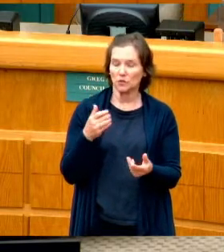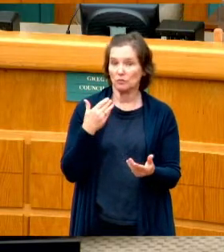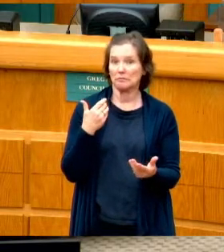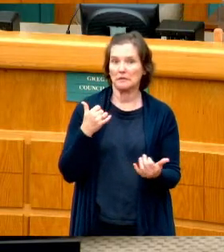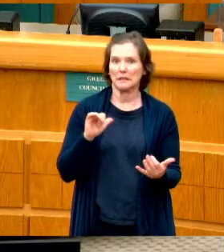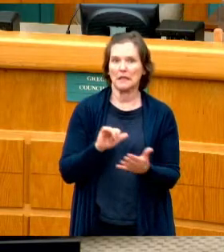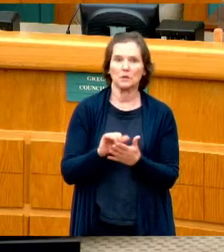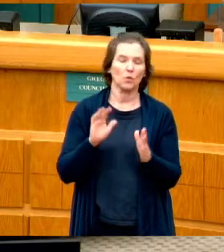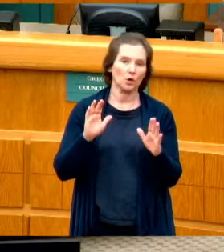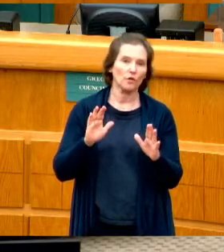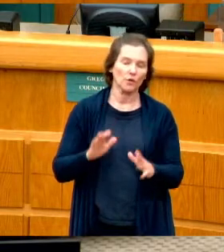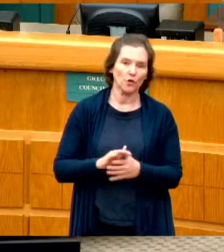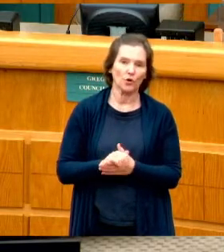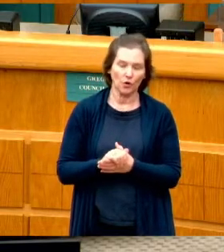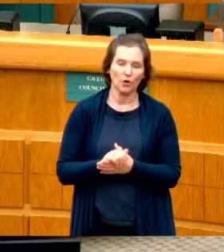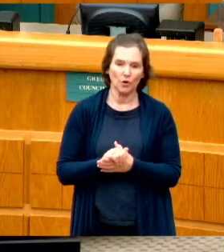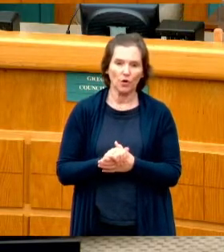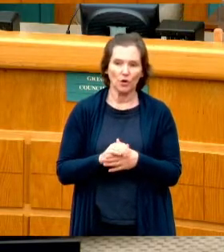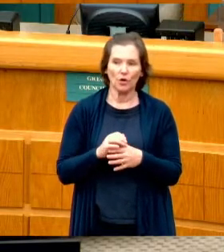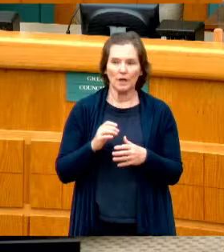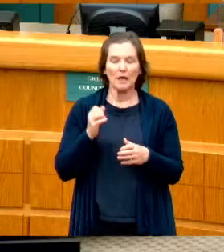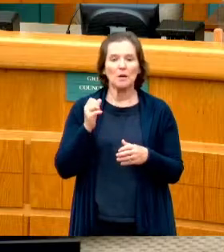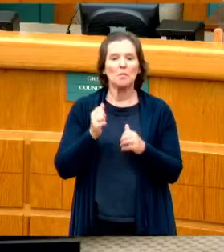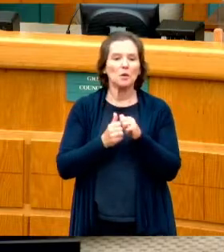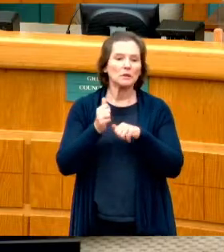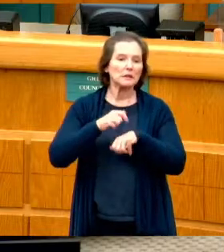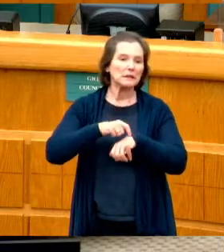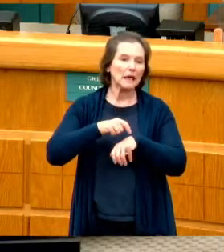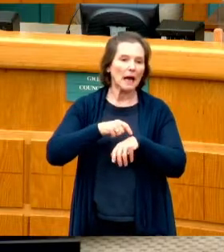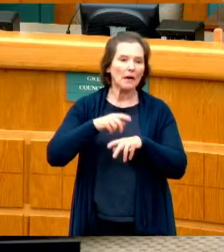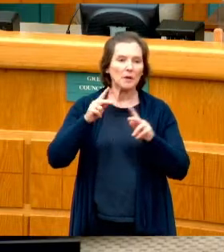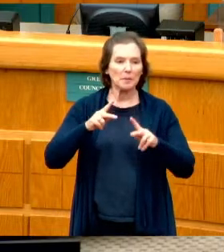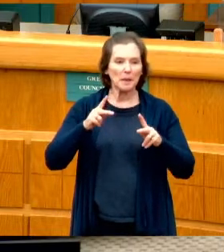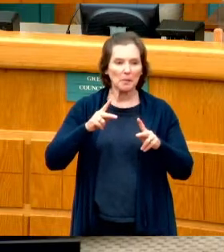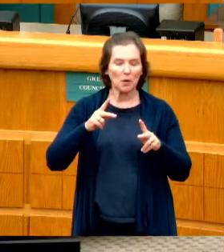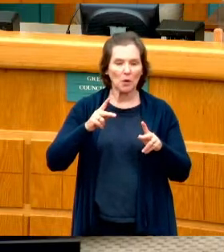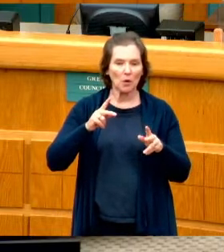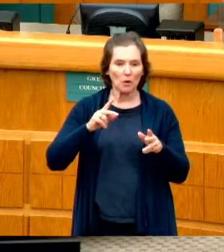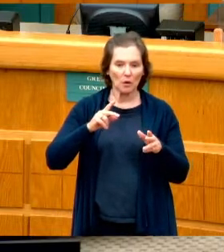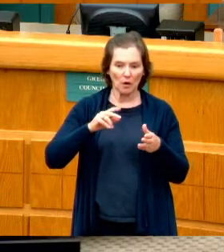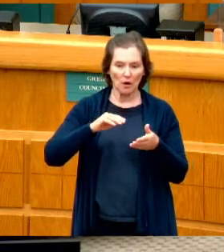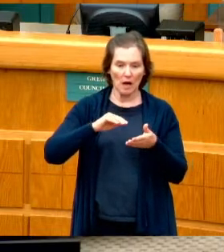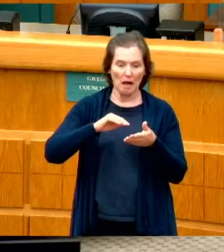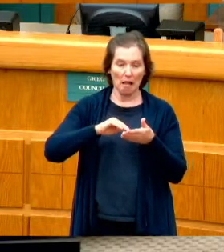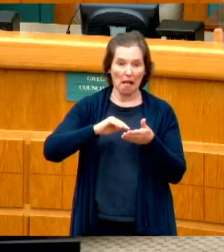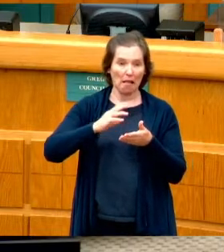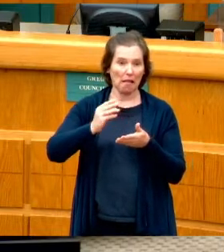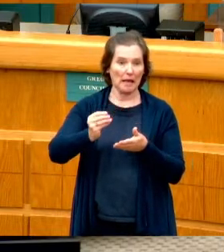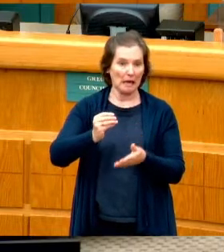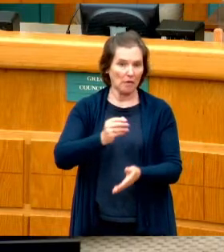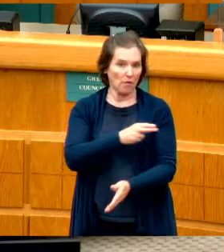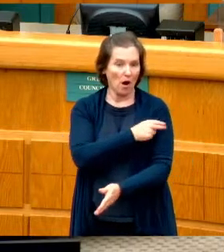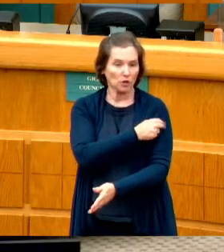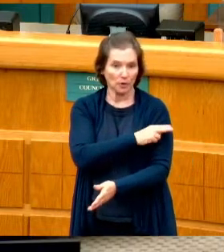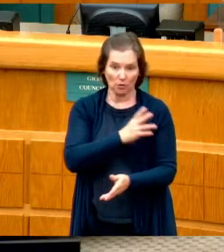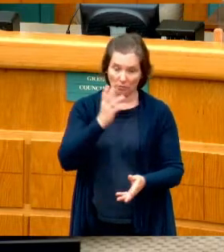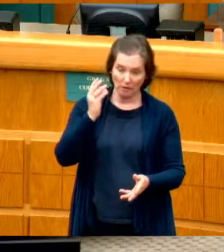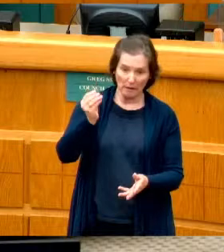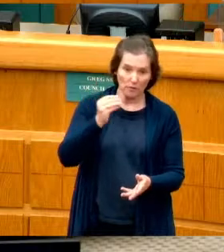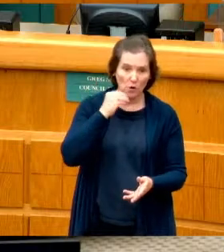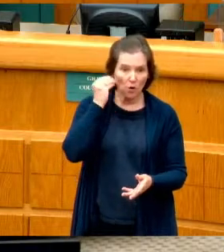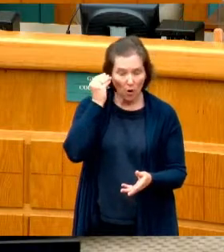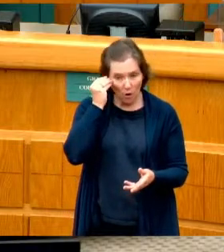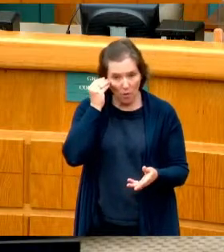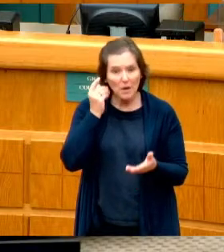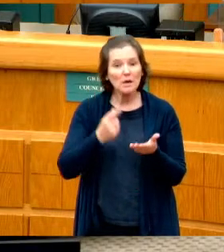thing. Usually if people get, discharged from the hospital, but sometimes some of these individuals will have